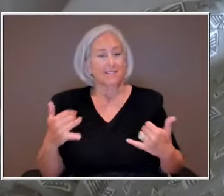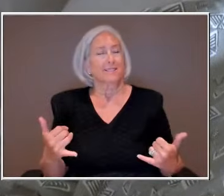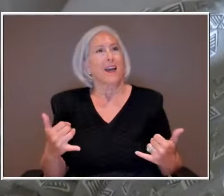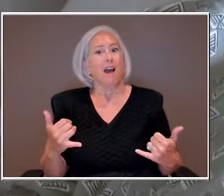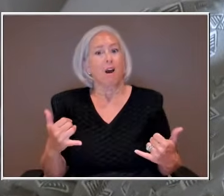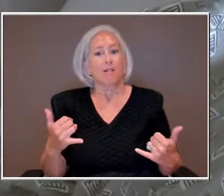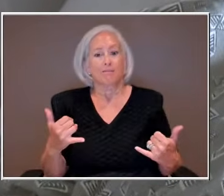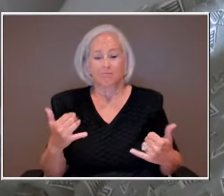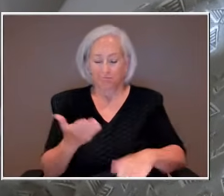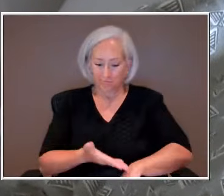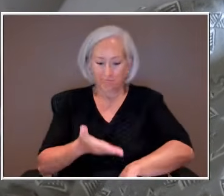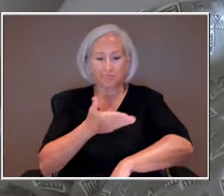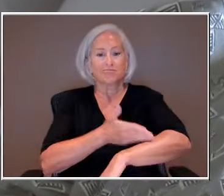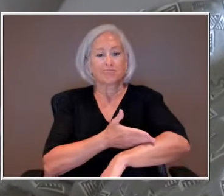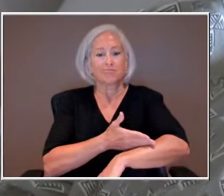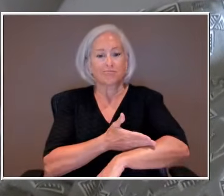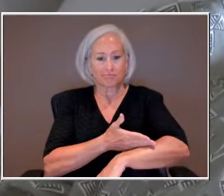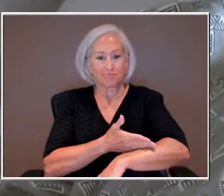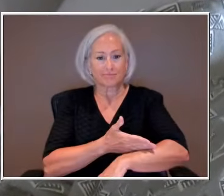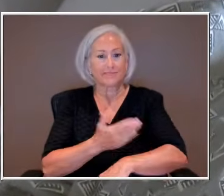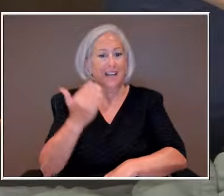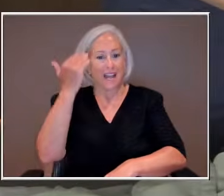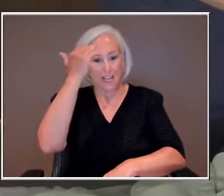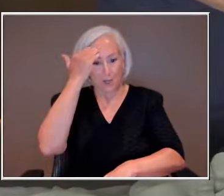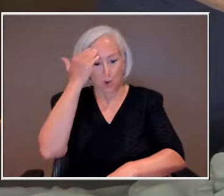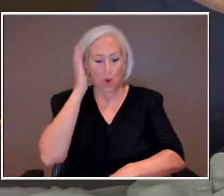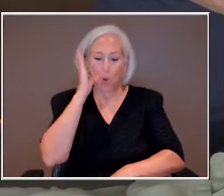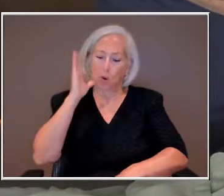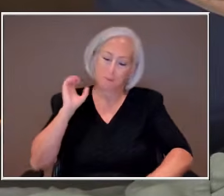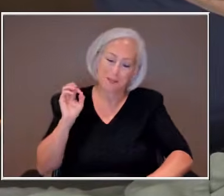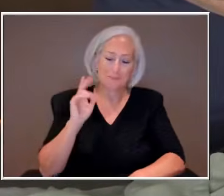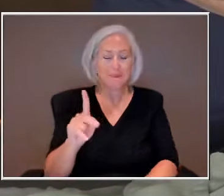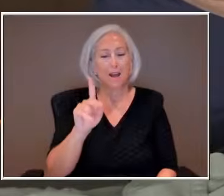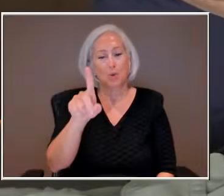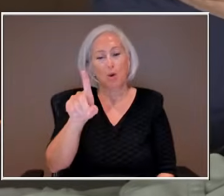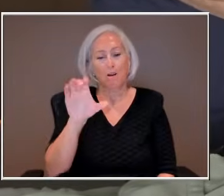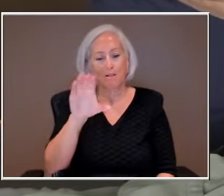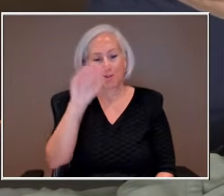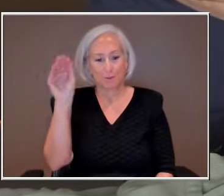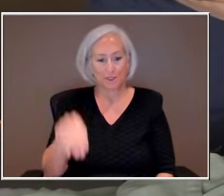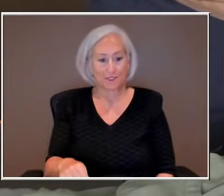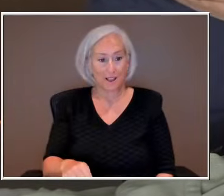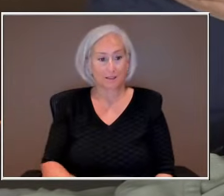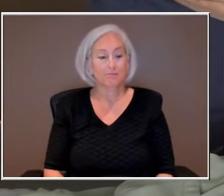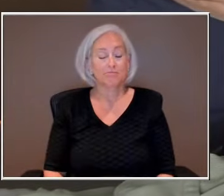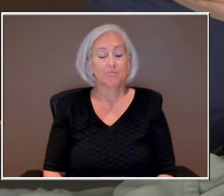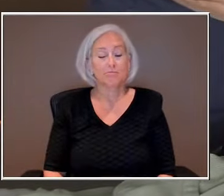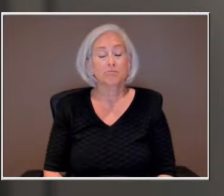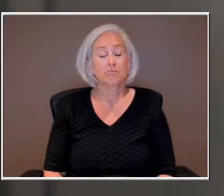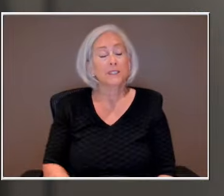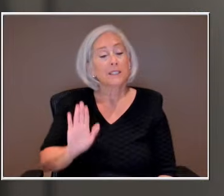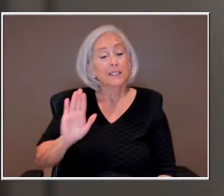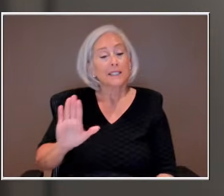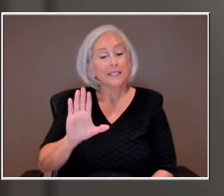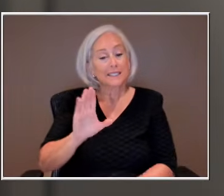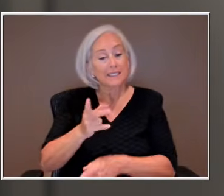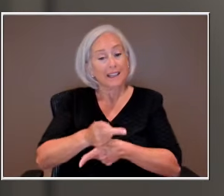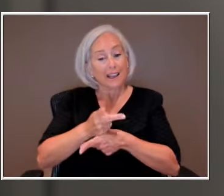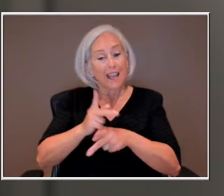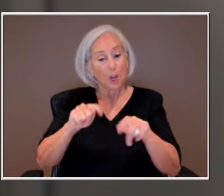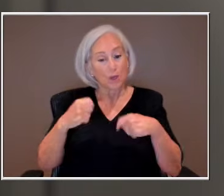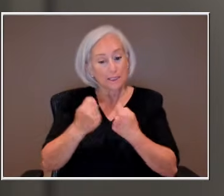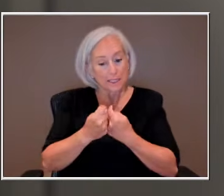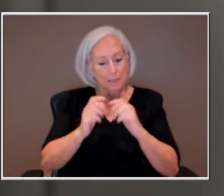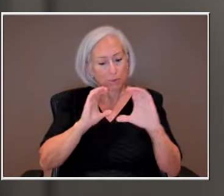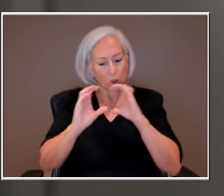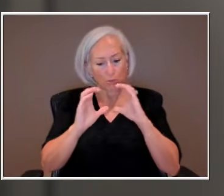know that I will be back to 100%. Clear communication from his care team made a complex process